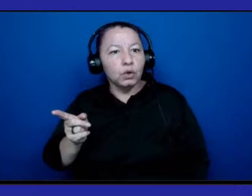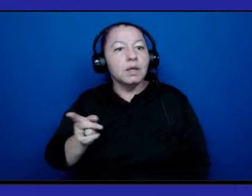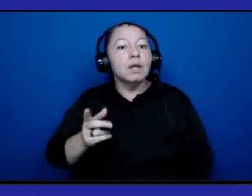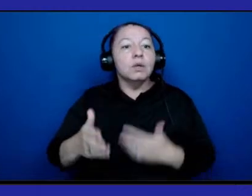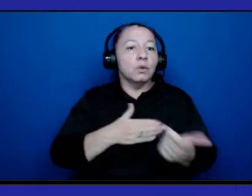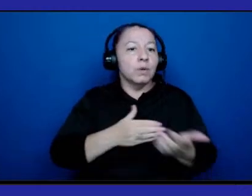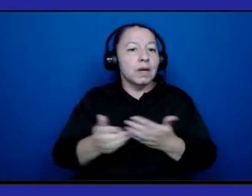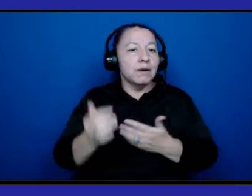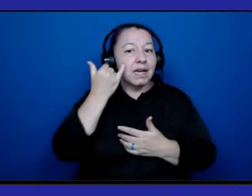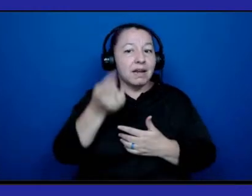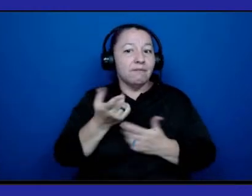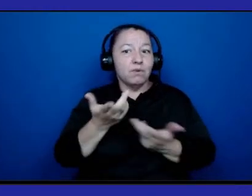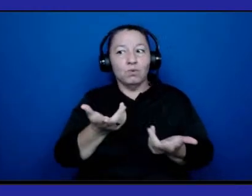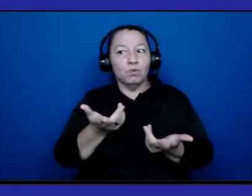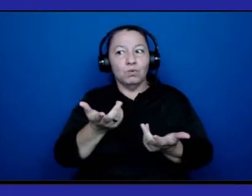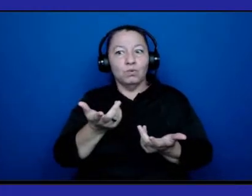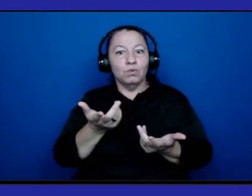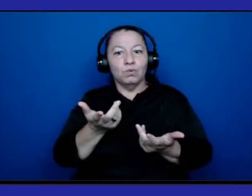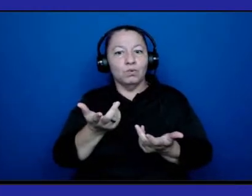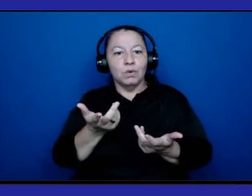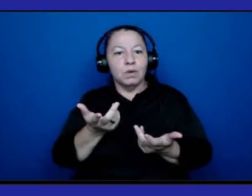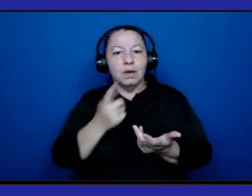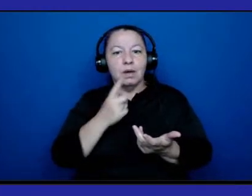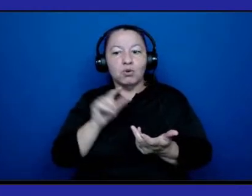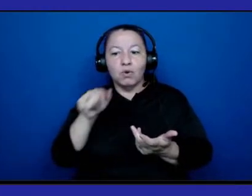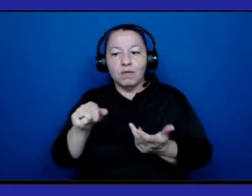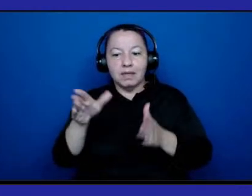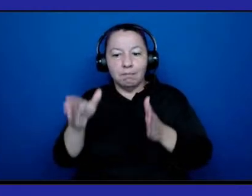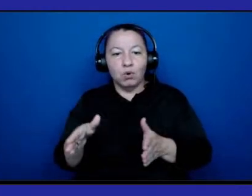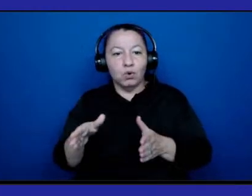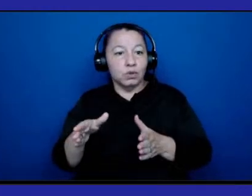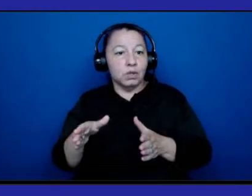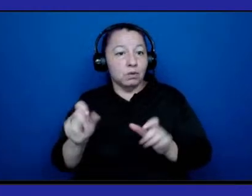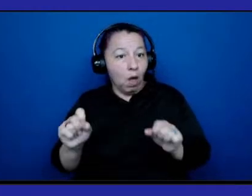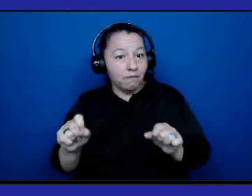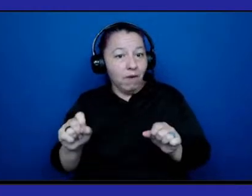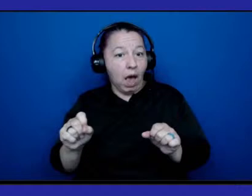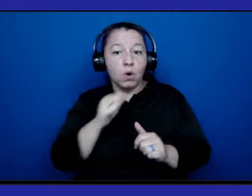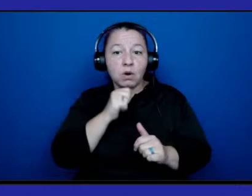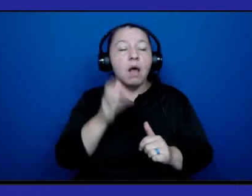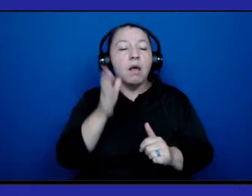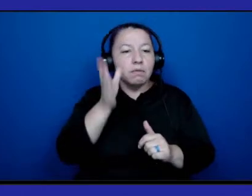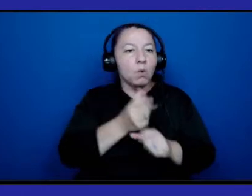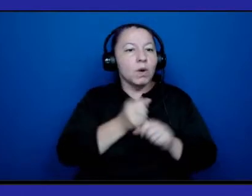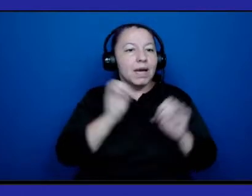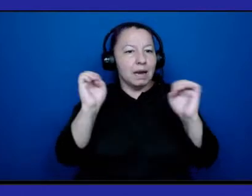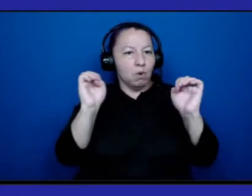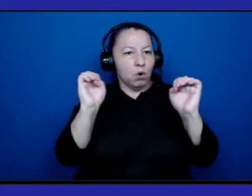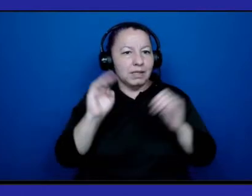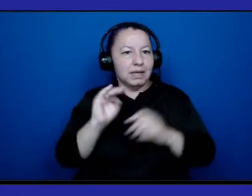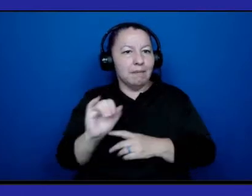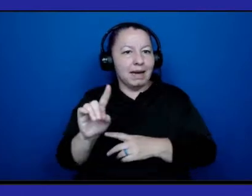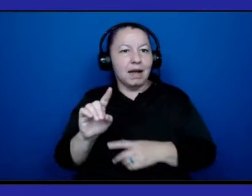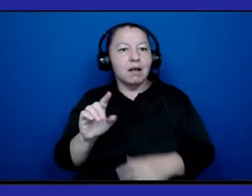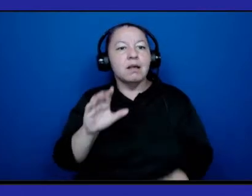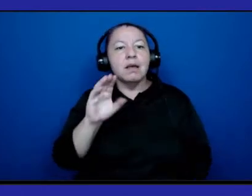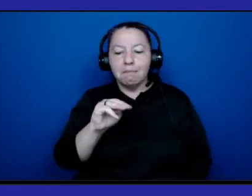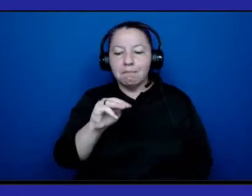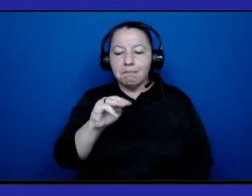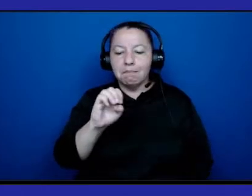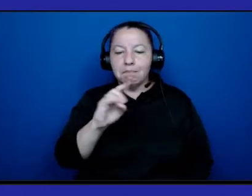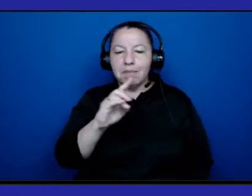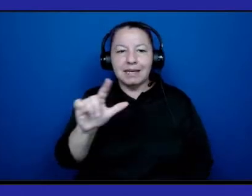whether you qualify the person or not, they're going to get the emergency Medi-Cal. Once Medicaid, I say, I'll never stop saying it. Medicaid, too many years